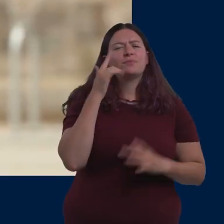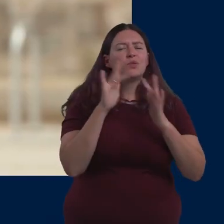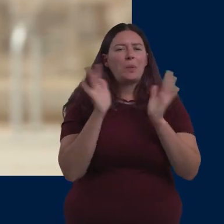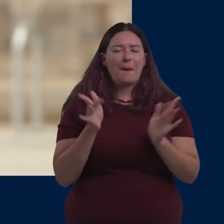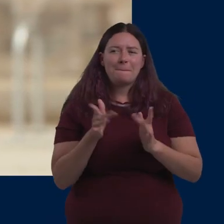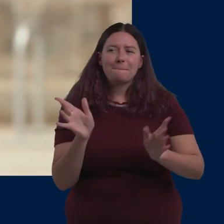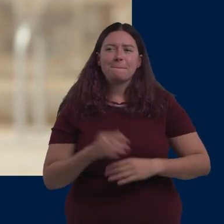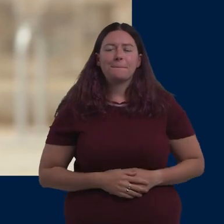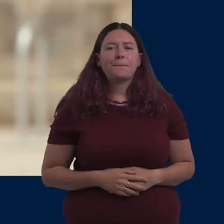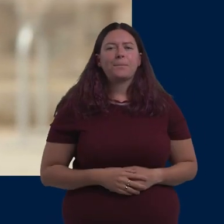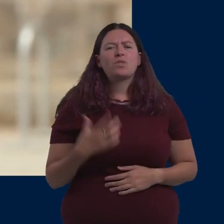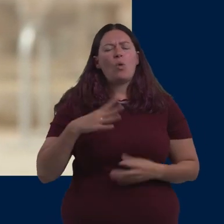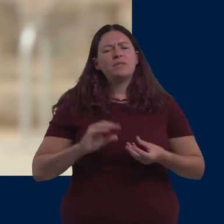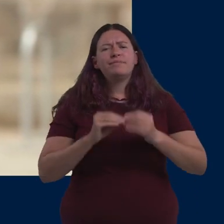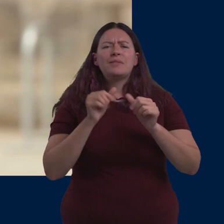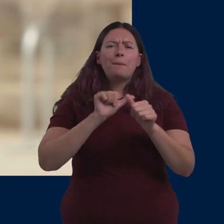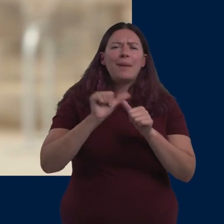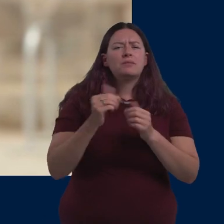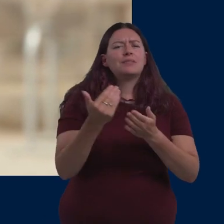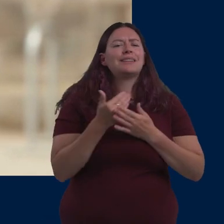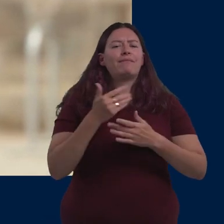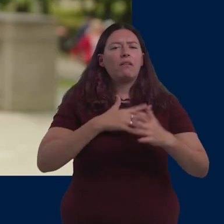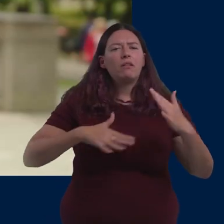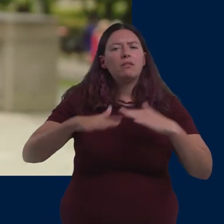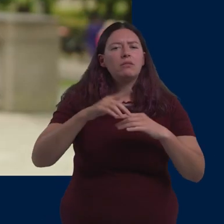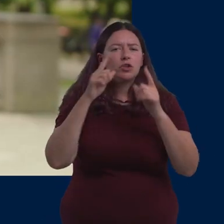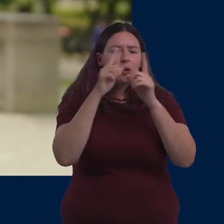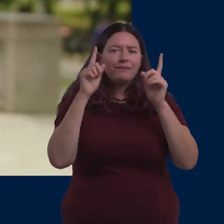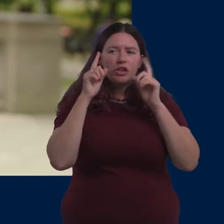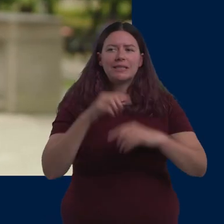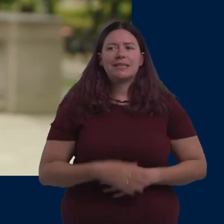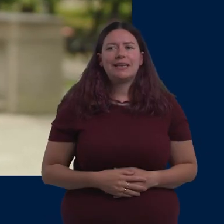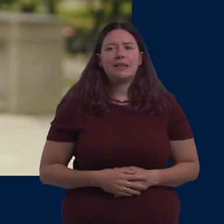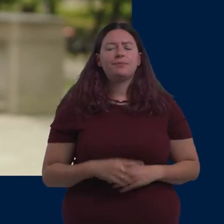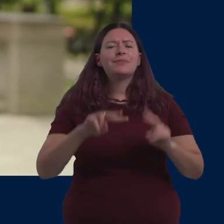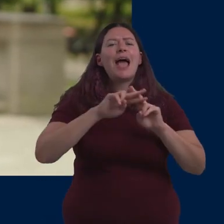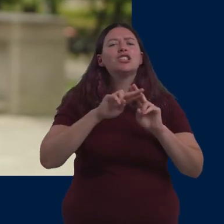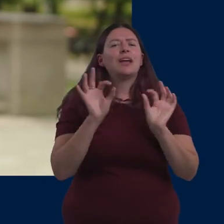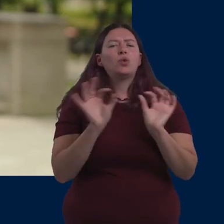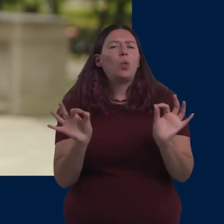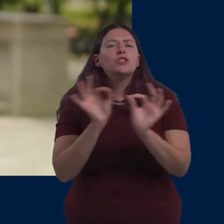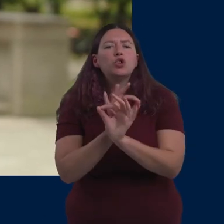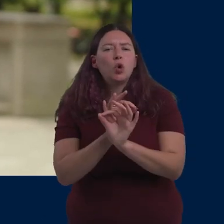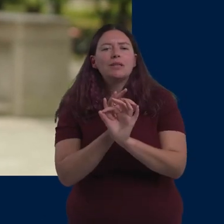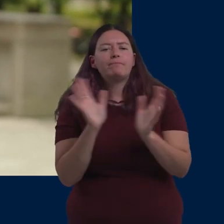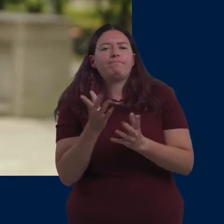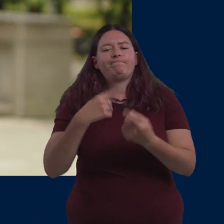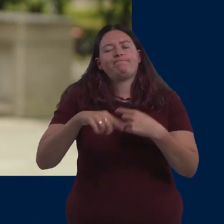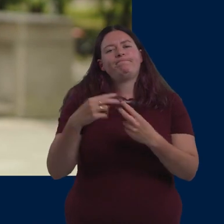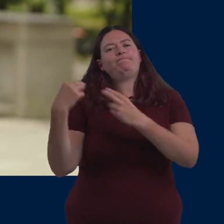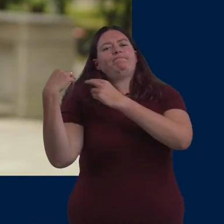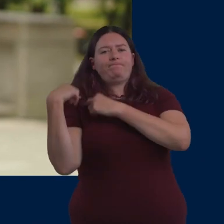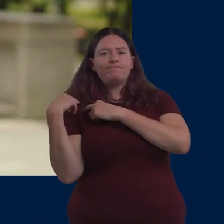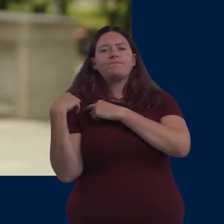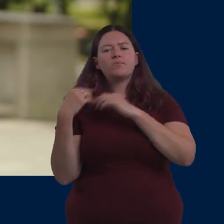We work to create a better and safer university experience. No Excuse encourages us all to take collective responsibility for ending